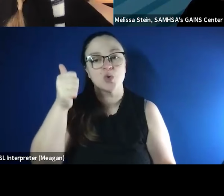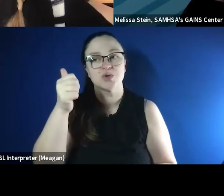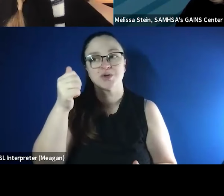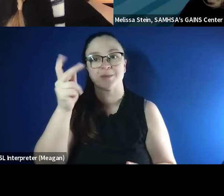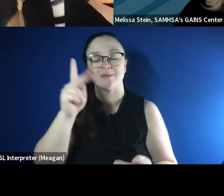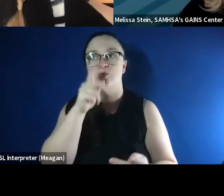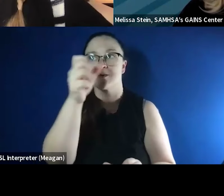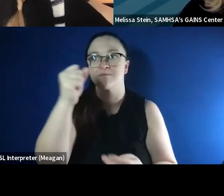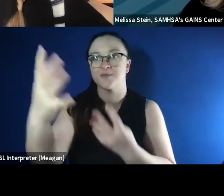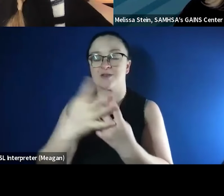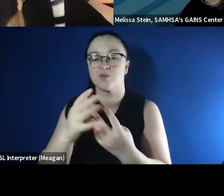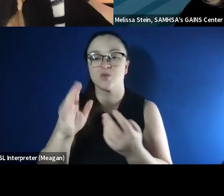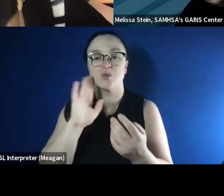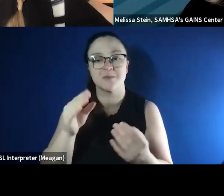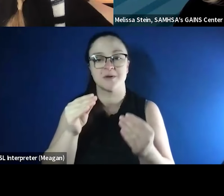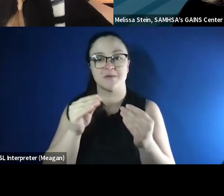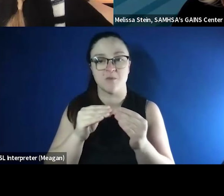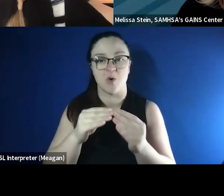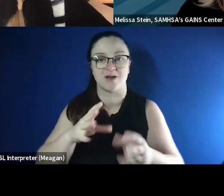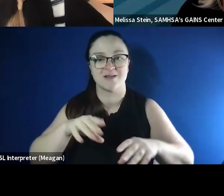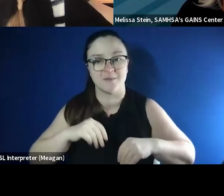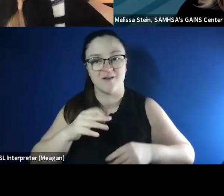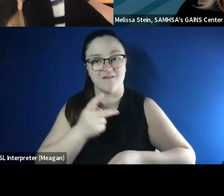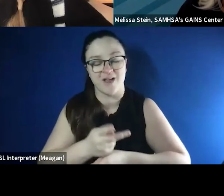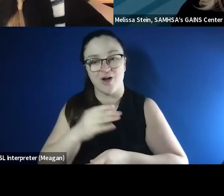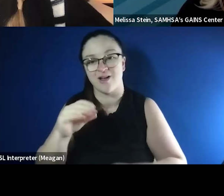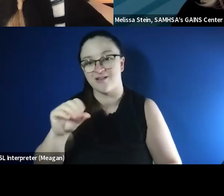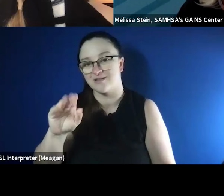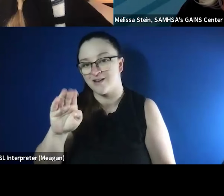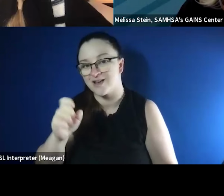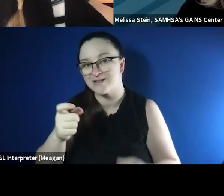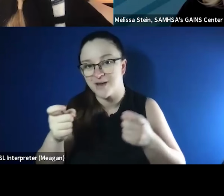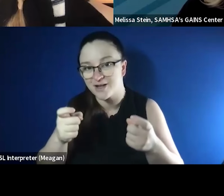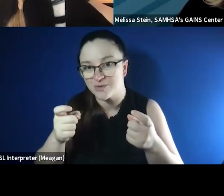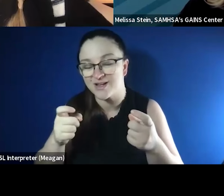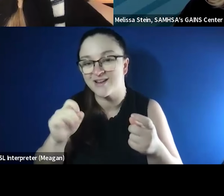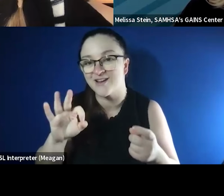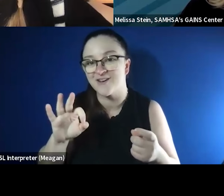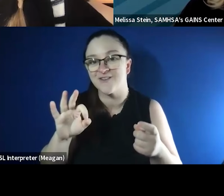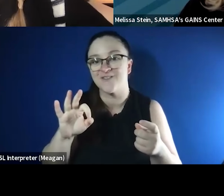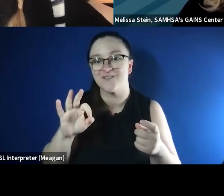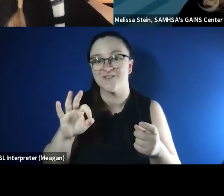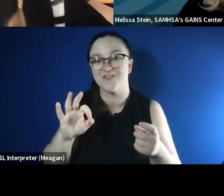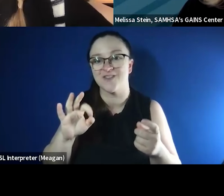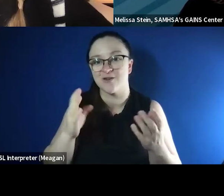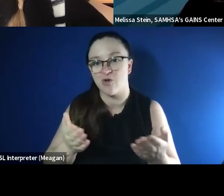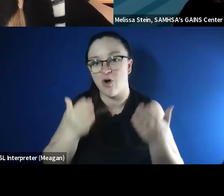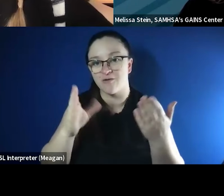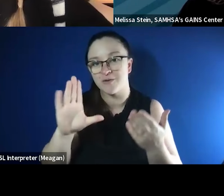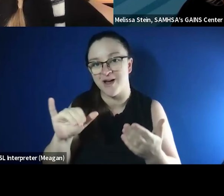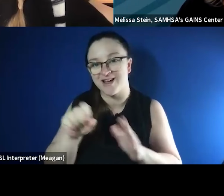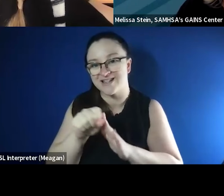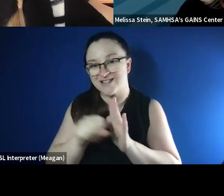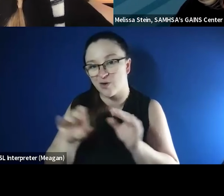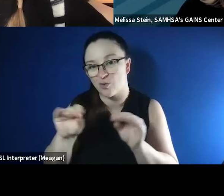would be more receptive to care and case management when offered by a state Medicaid managed care organization? And so